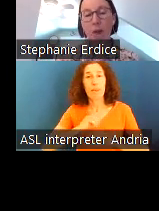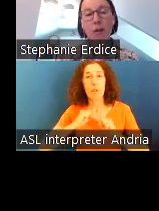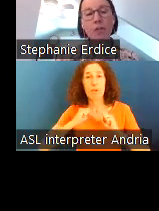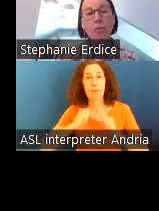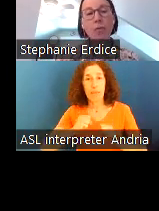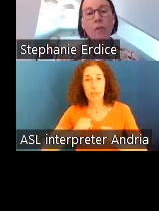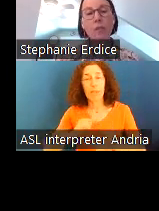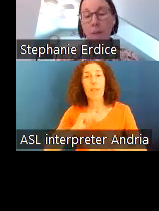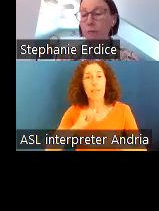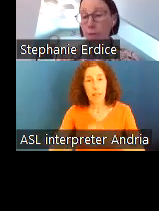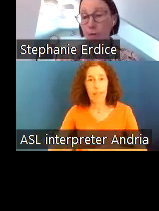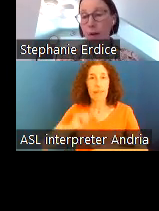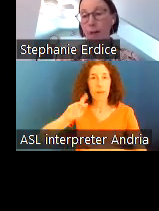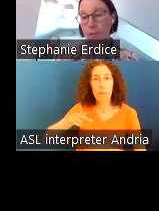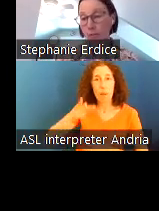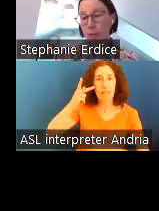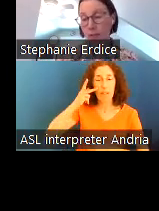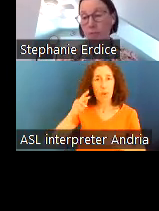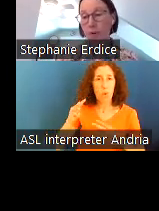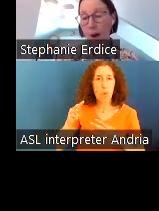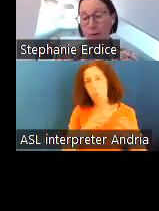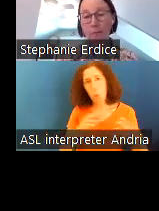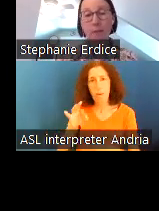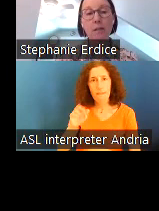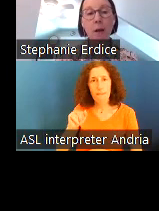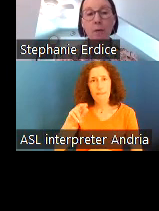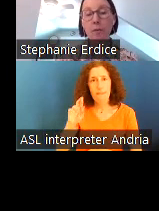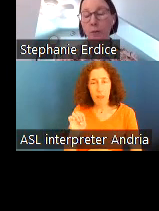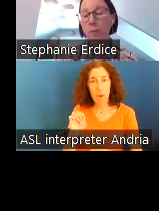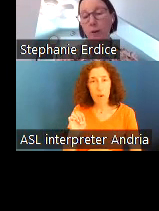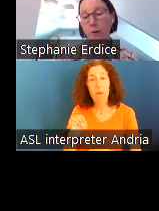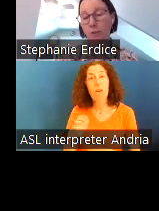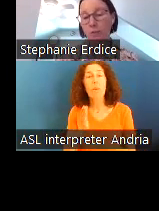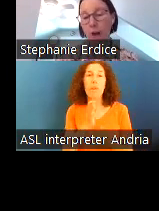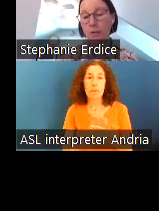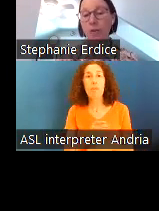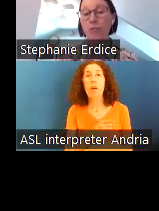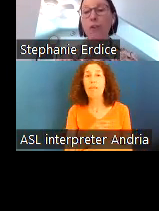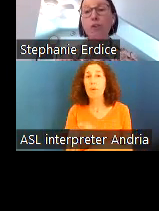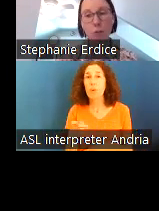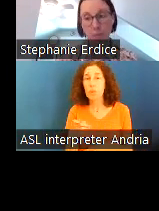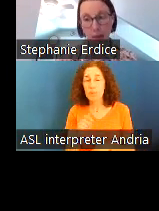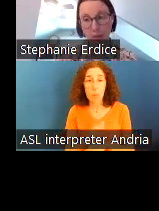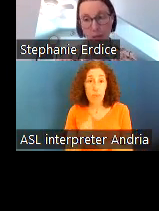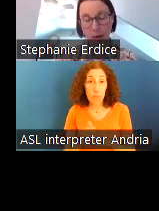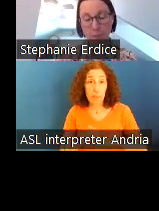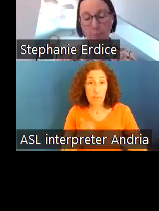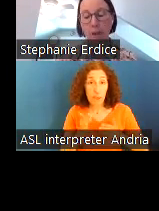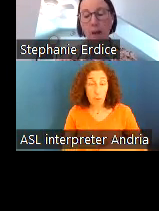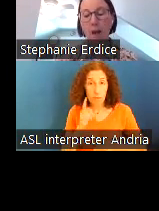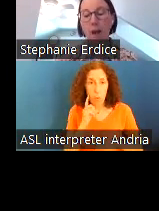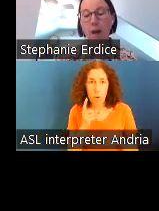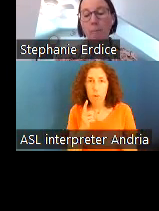warfare. So some of you have been doing this for a while. Some of you have been working with survivors for a short amount of